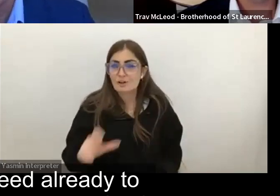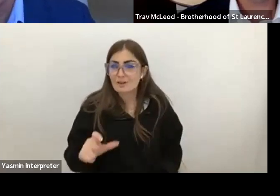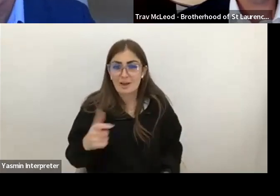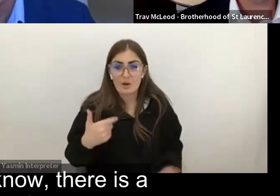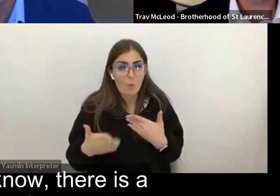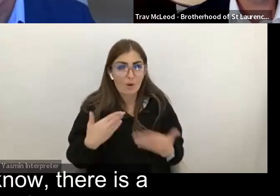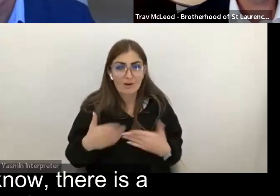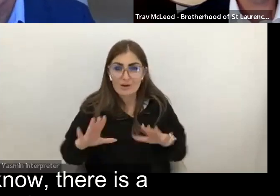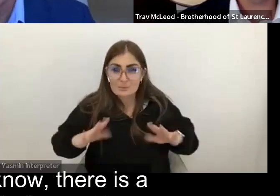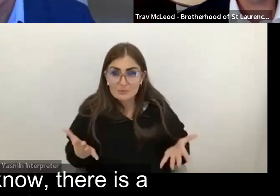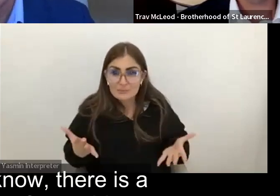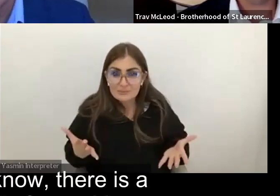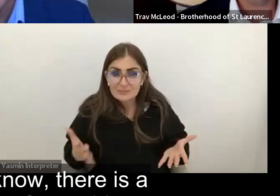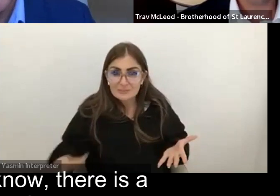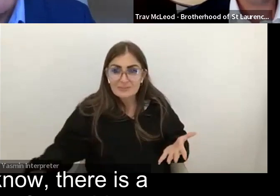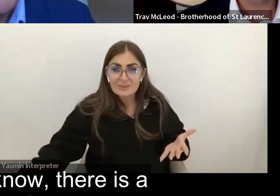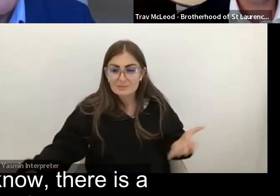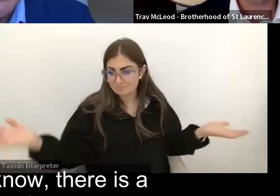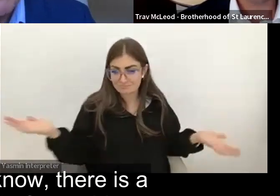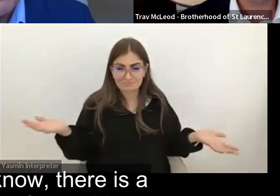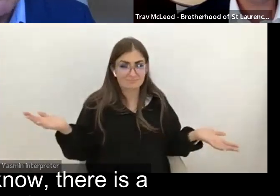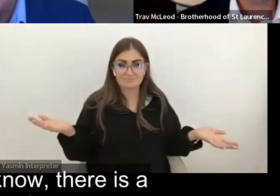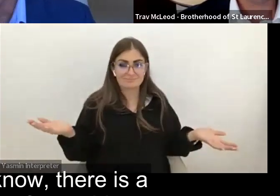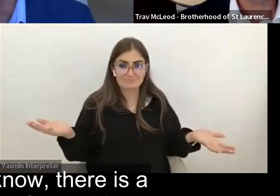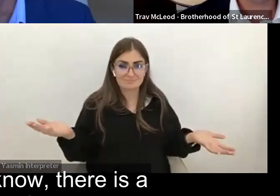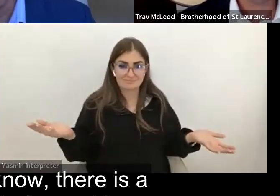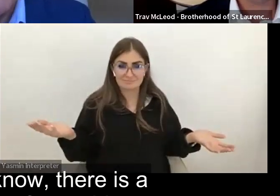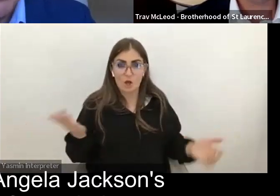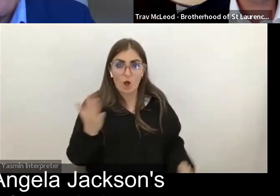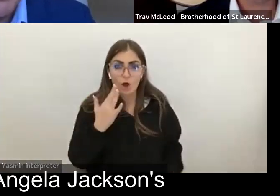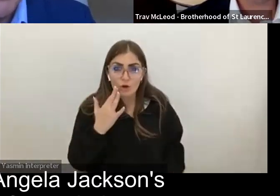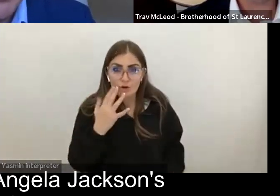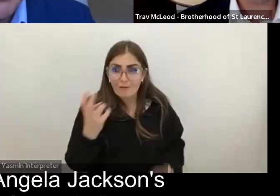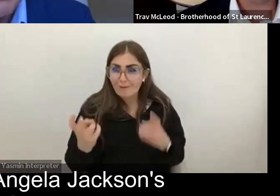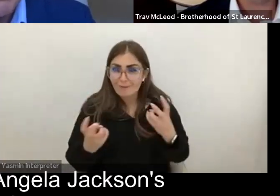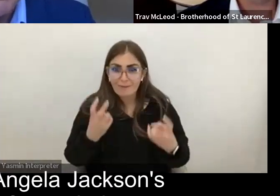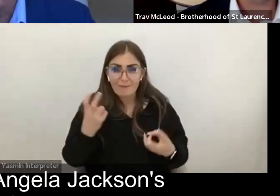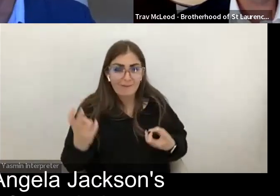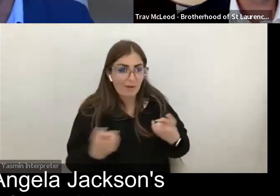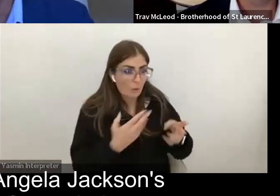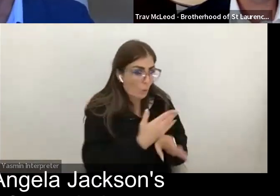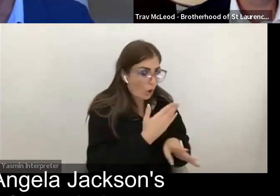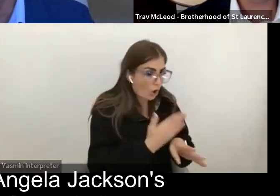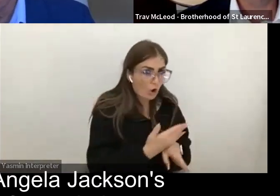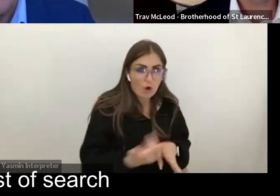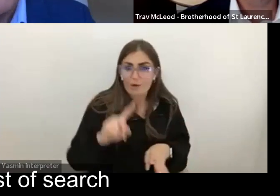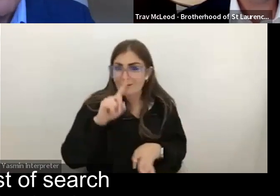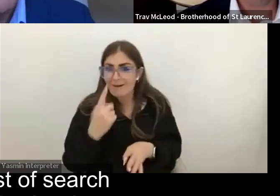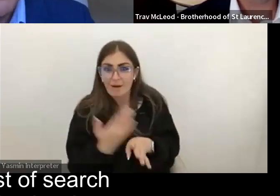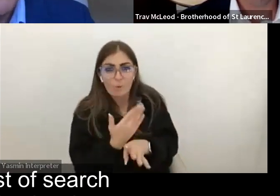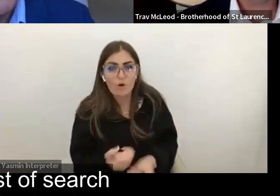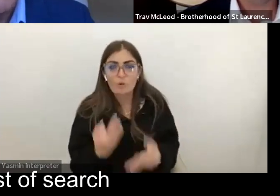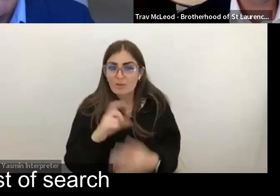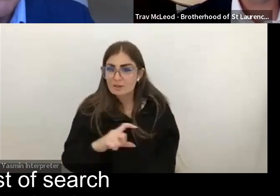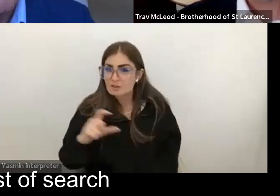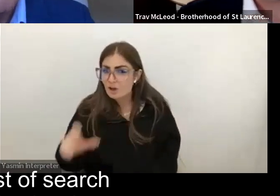organised, because there is a significant cost of searching, and that's what Angela Jackson's report sort of revealed, that the